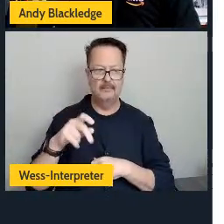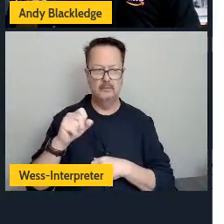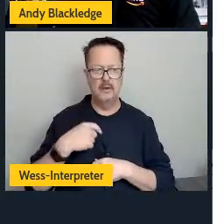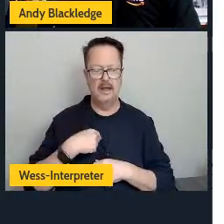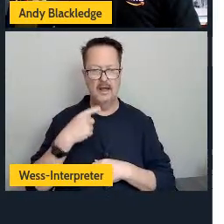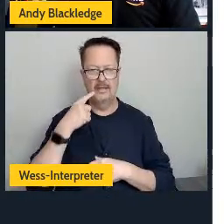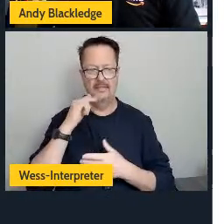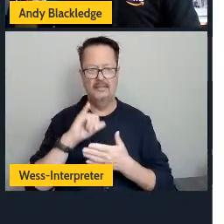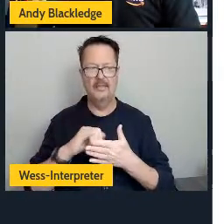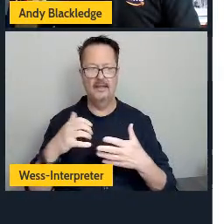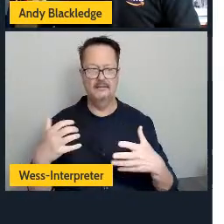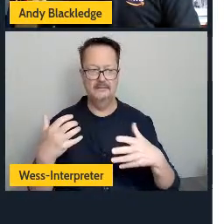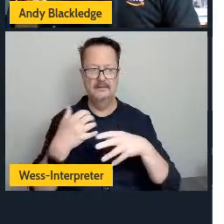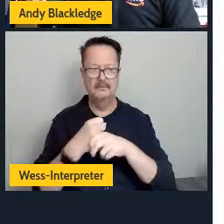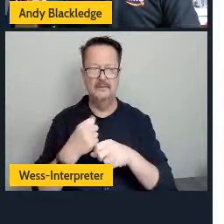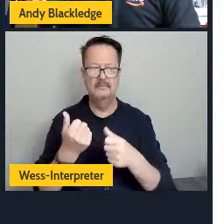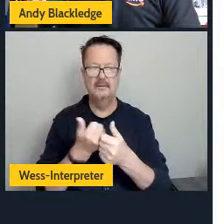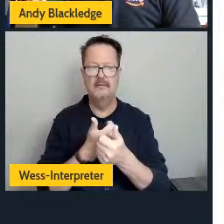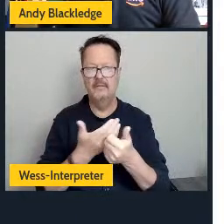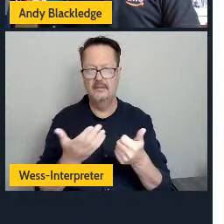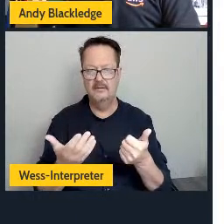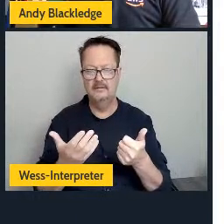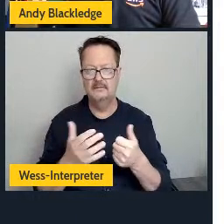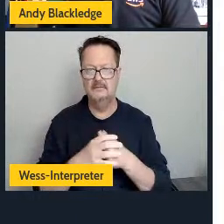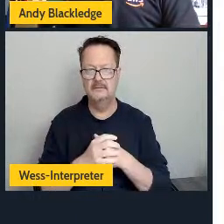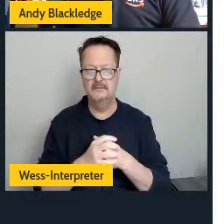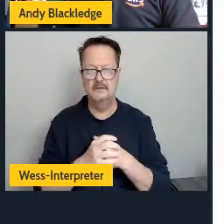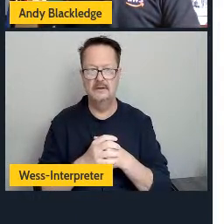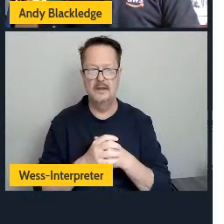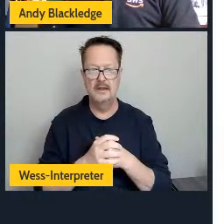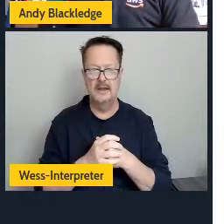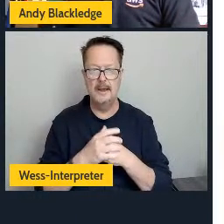that sums up everything there.